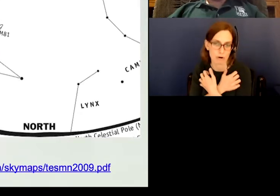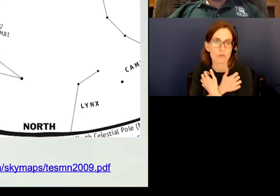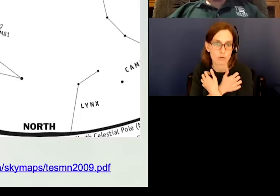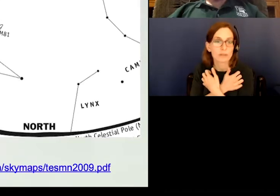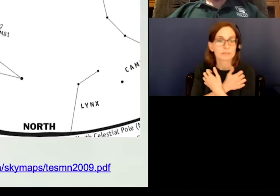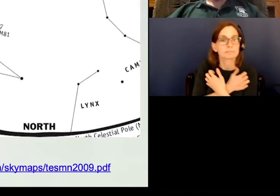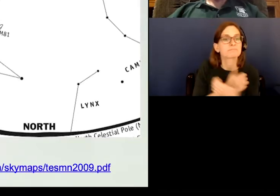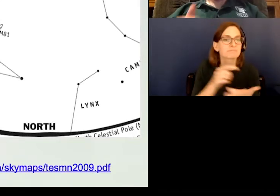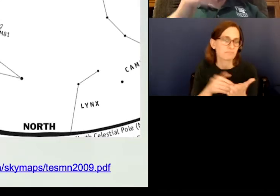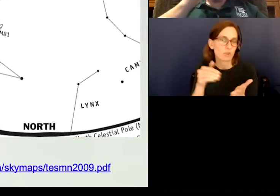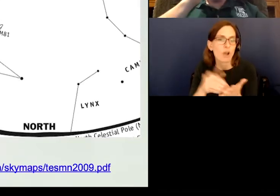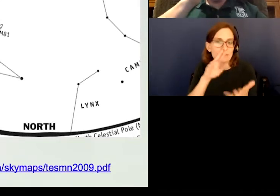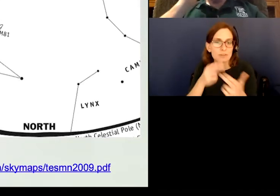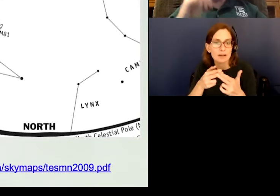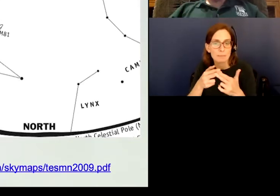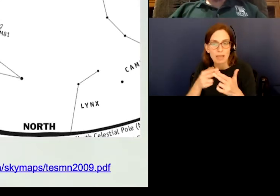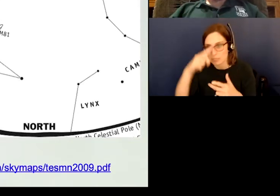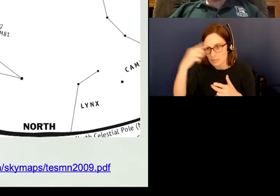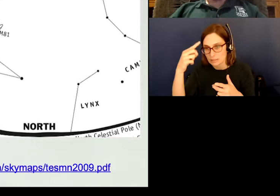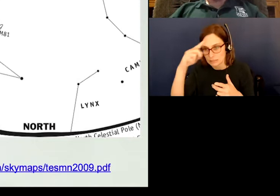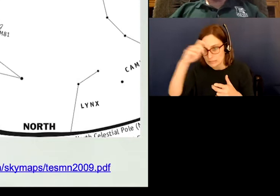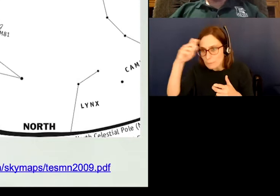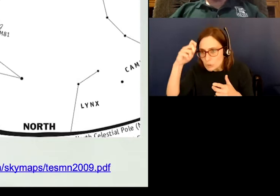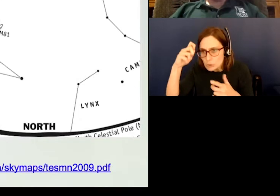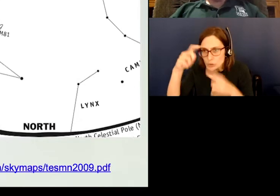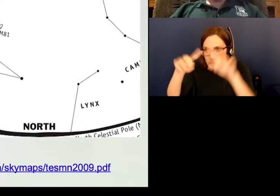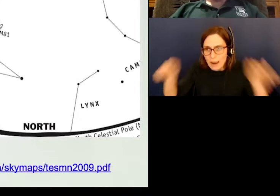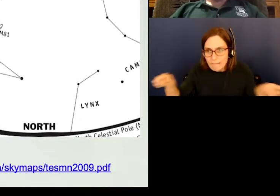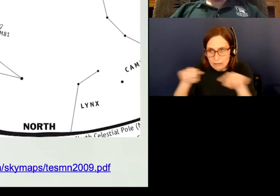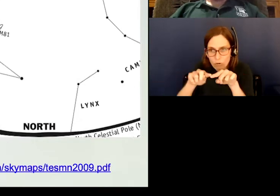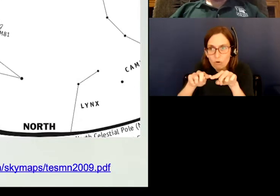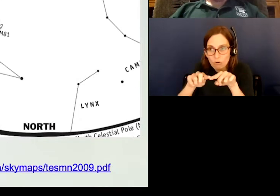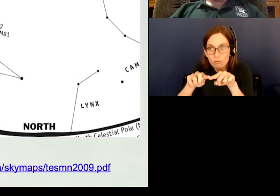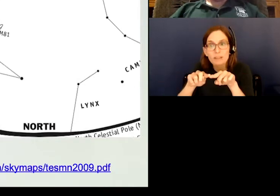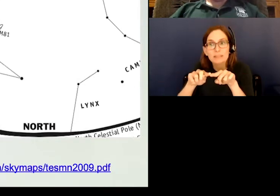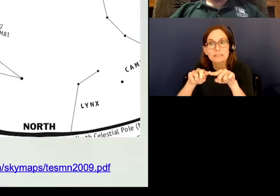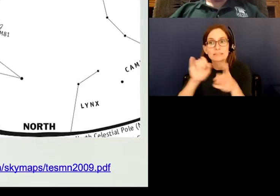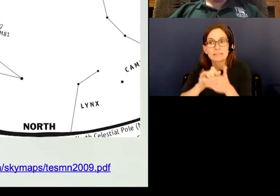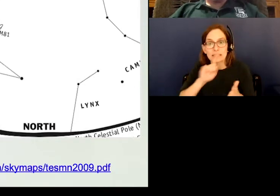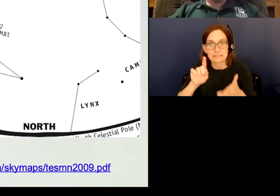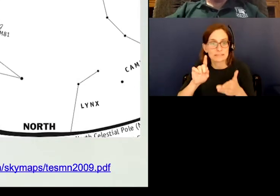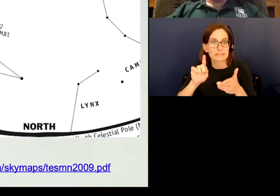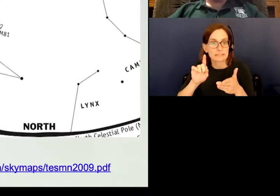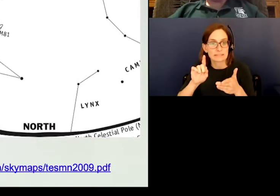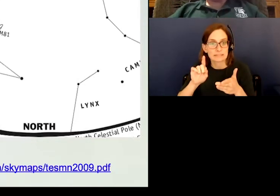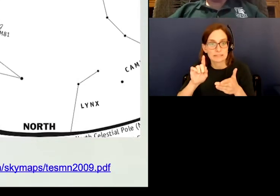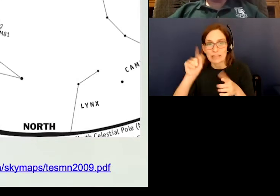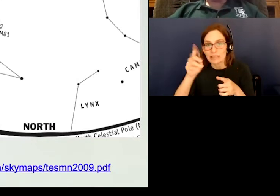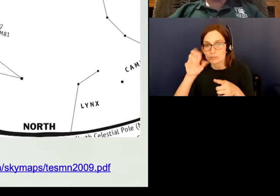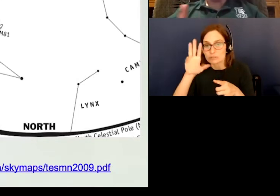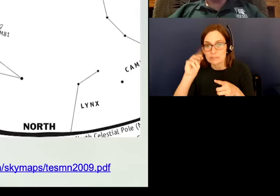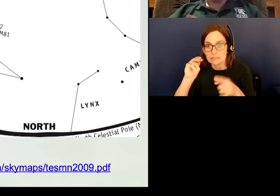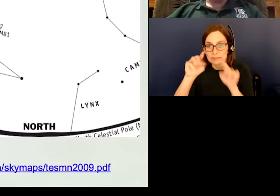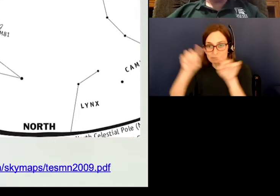often about the Summer Triangle, okay? The Summer Triangle is an asterism that spans 5 constellations,